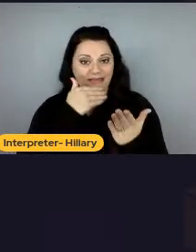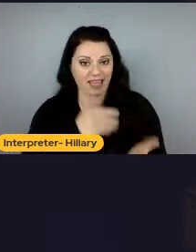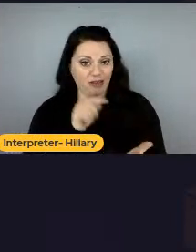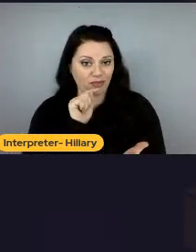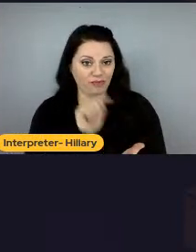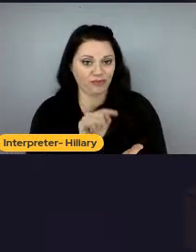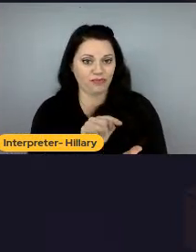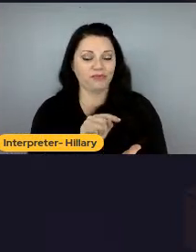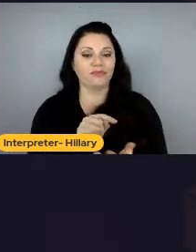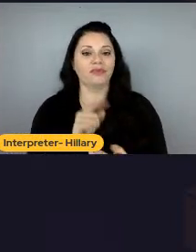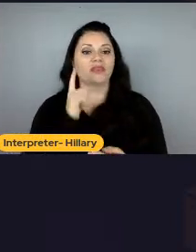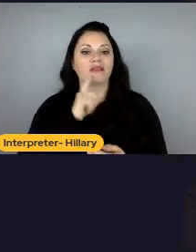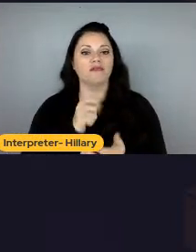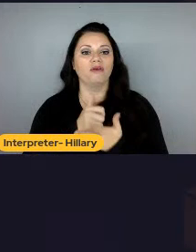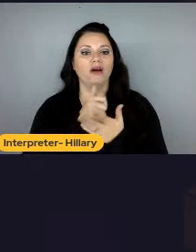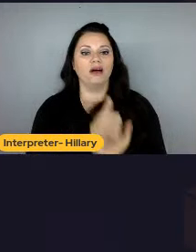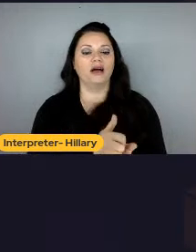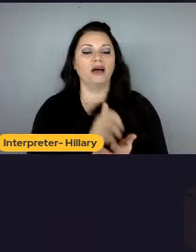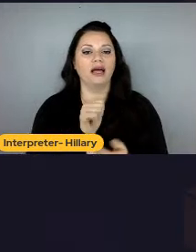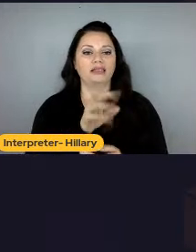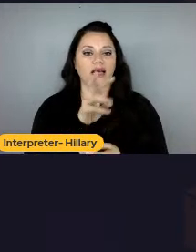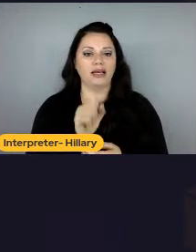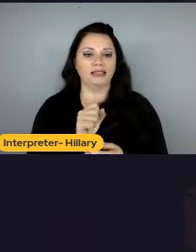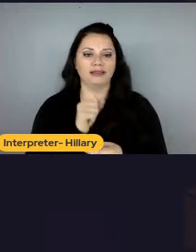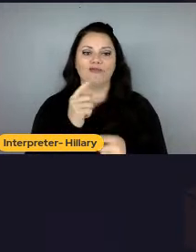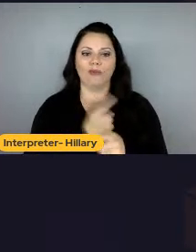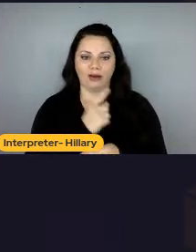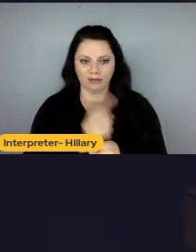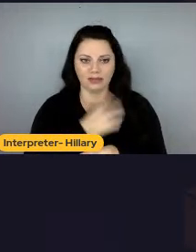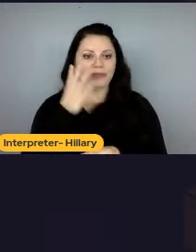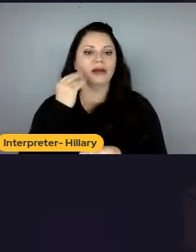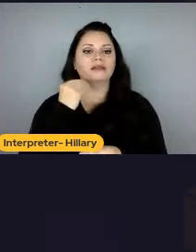opportunities to have practical AWS experience at work and support of